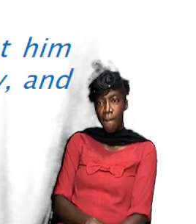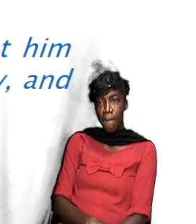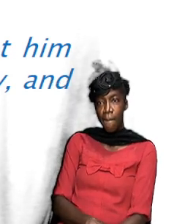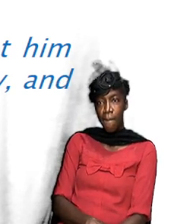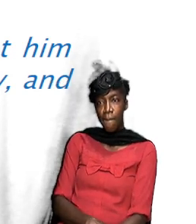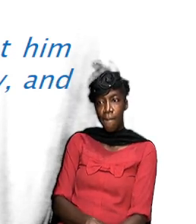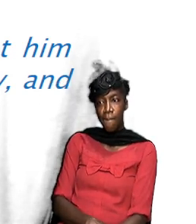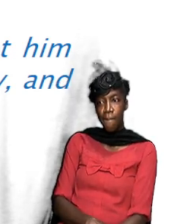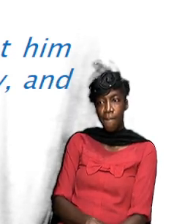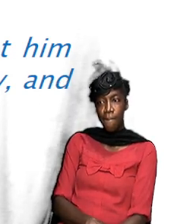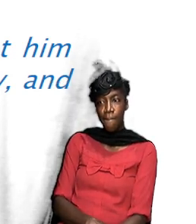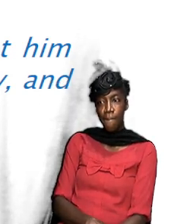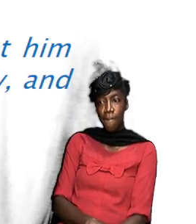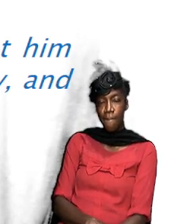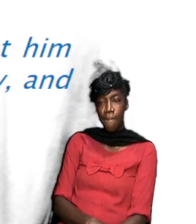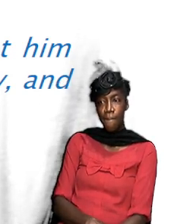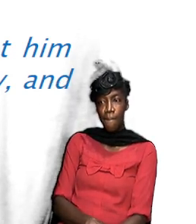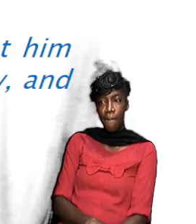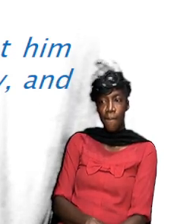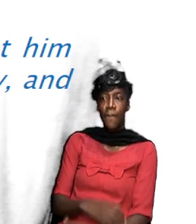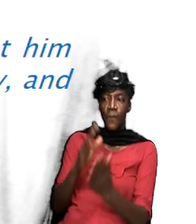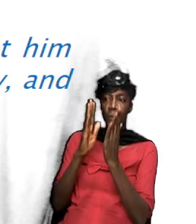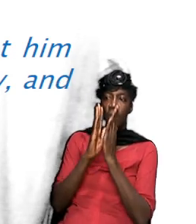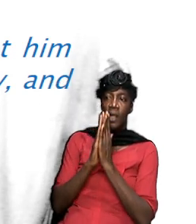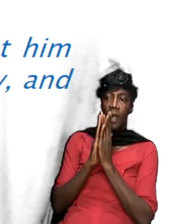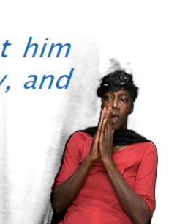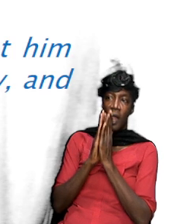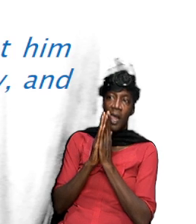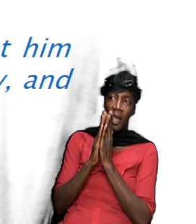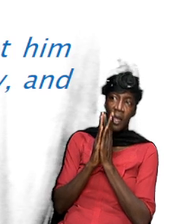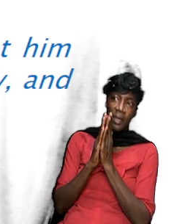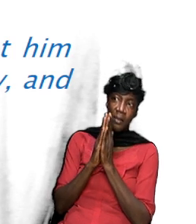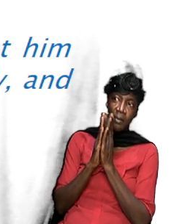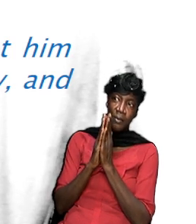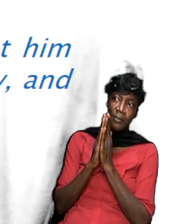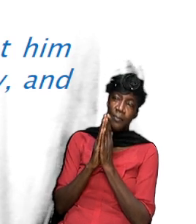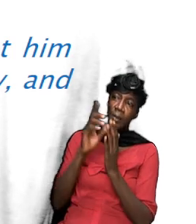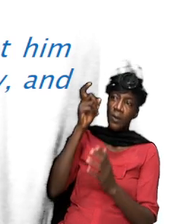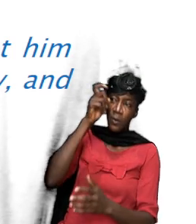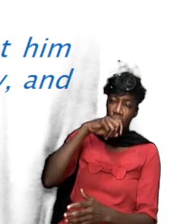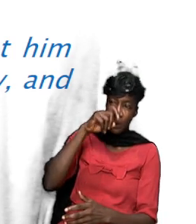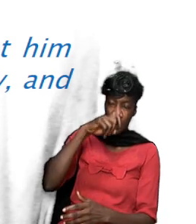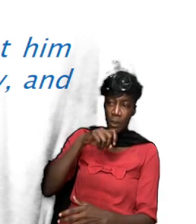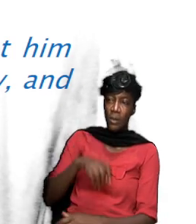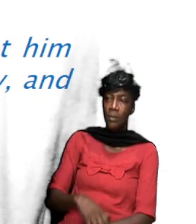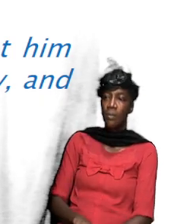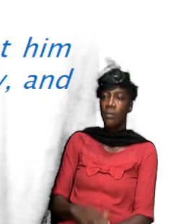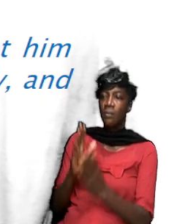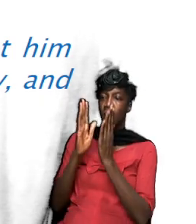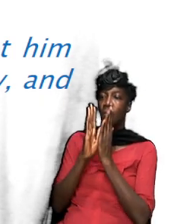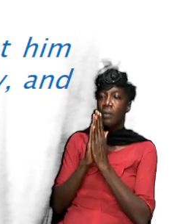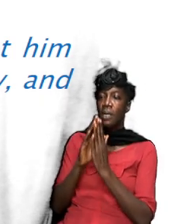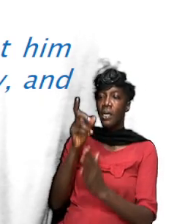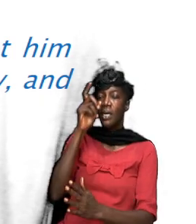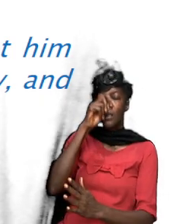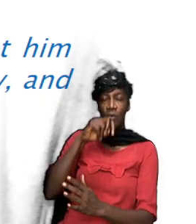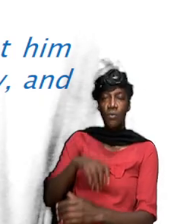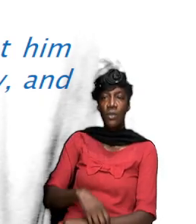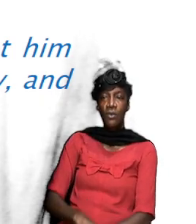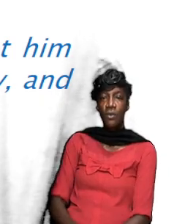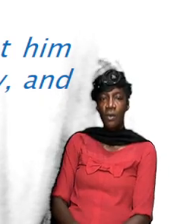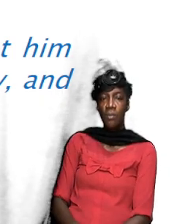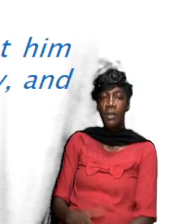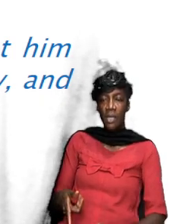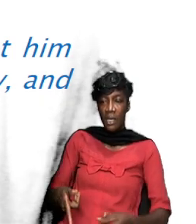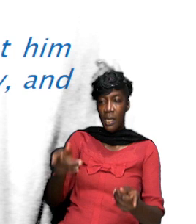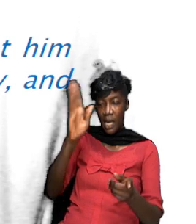Ask for wisdom, man. Ask for wisdom. And